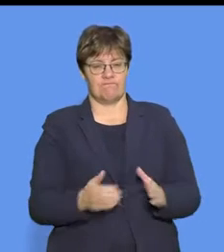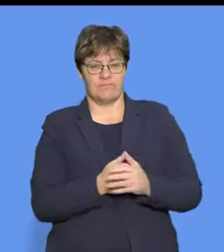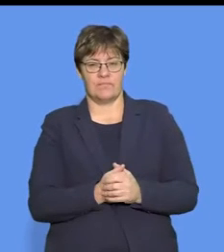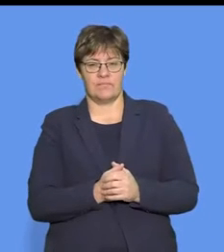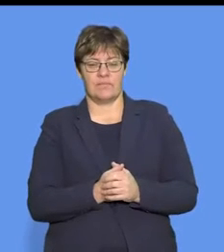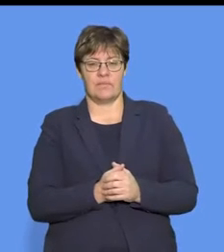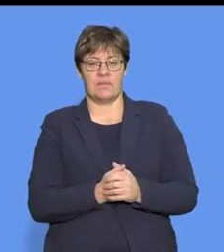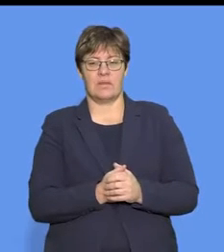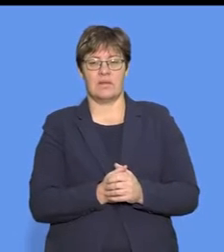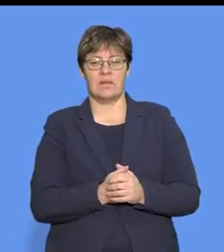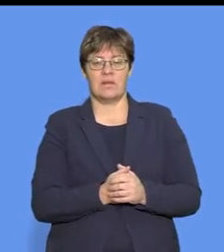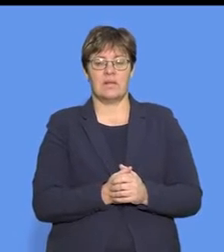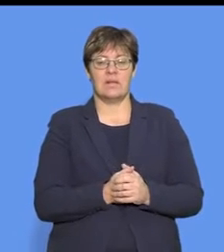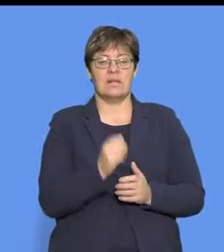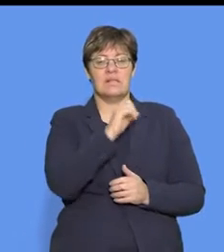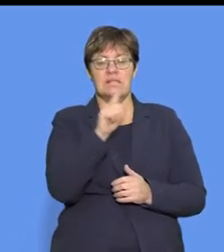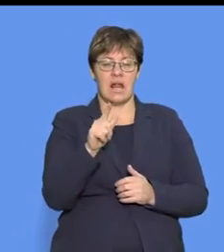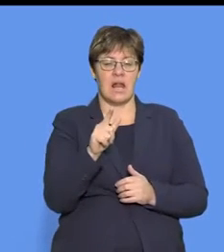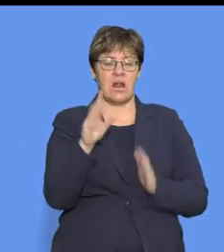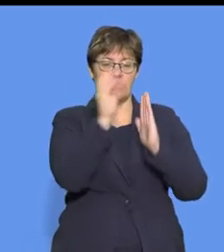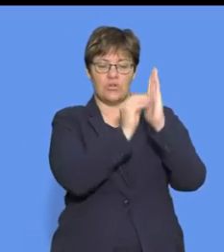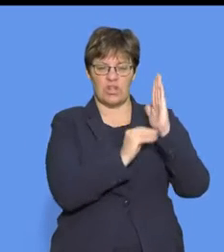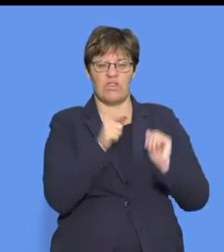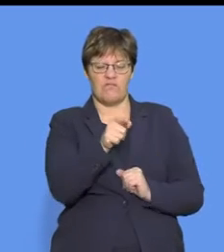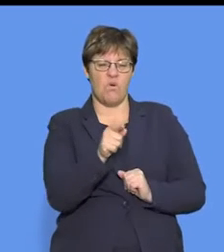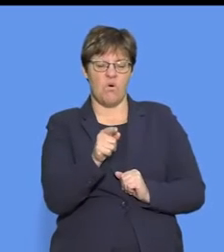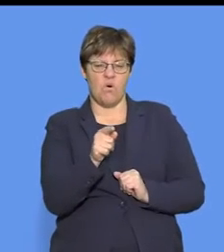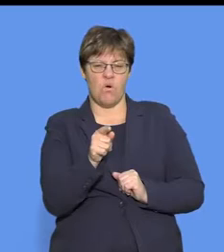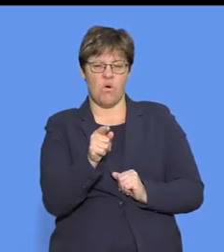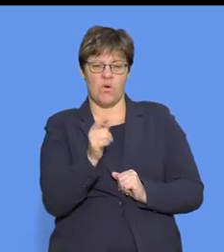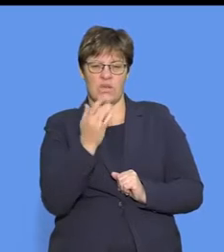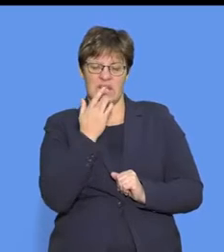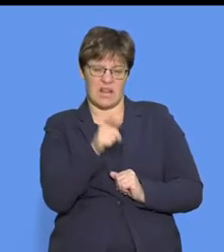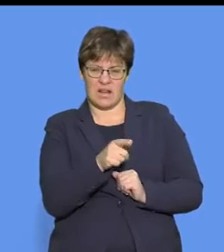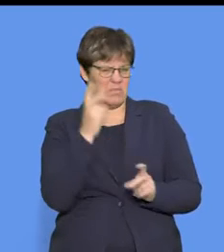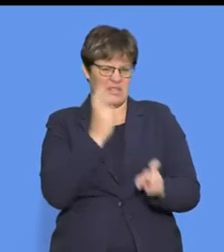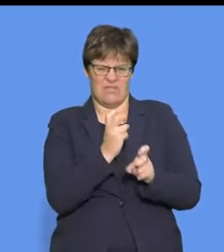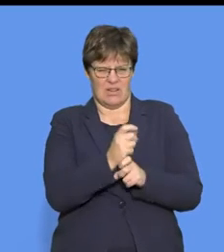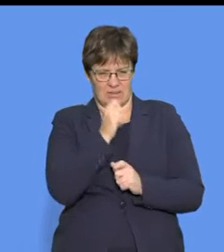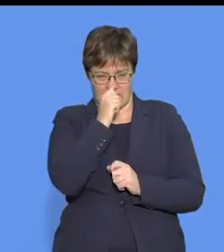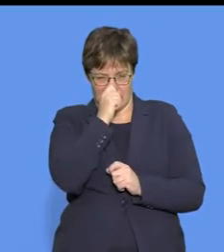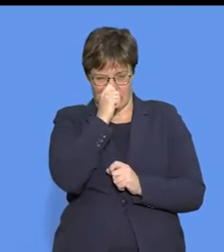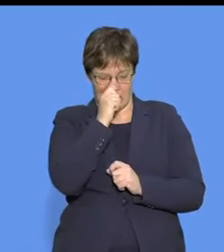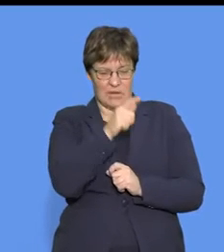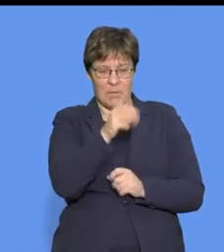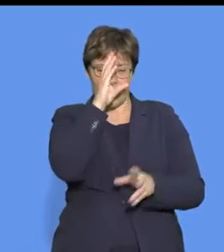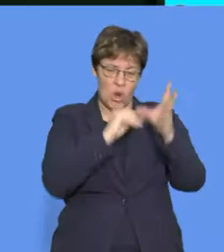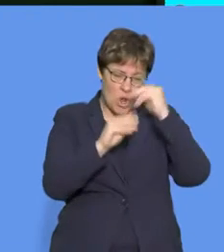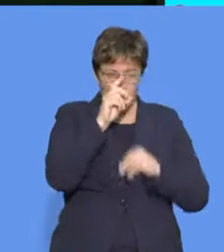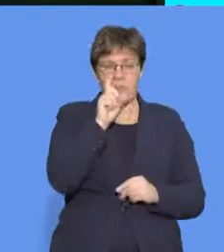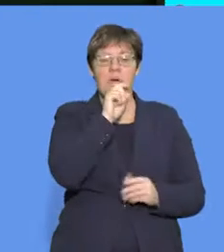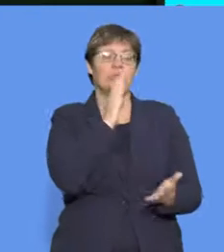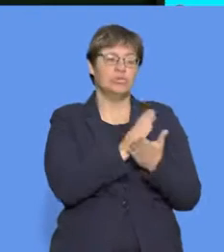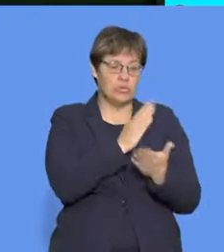Right, moving on. Write down the cell notation for the cell. Now, guys, this is not difficult.